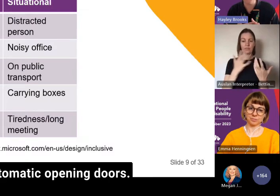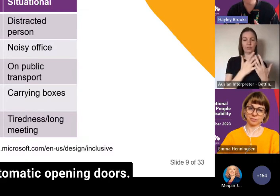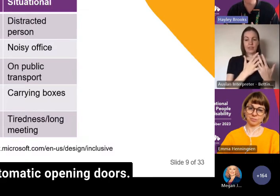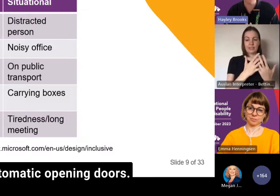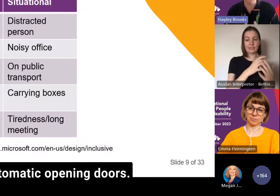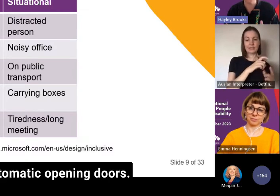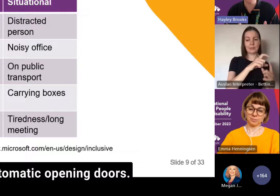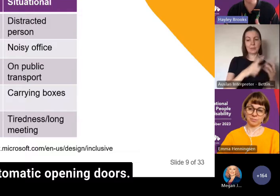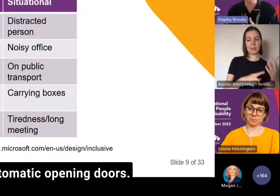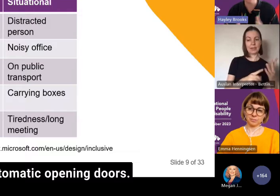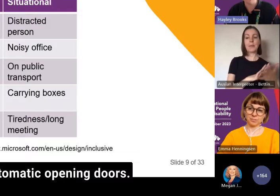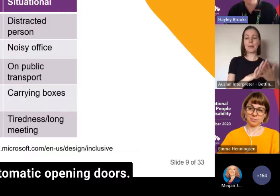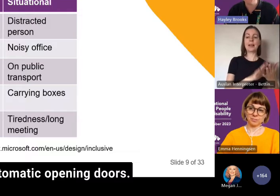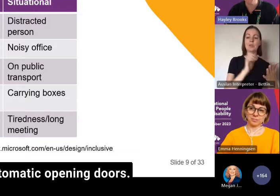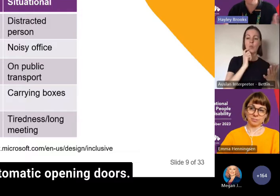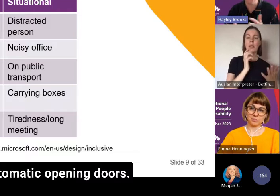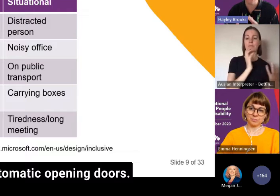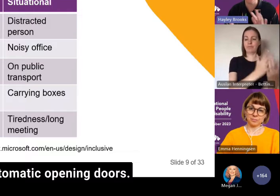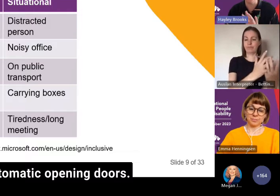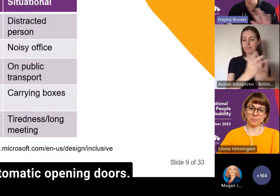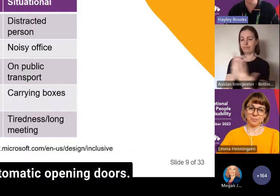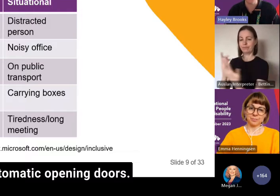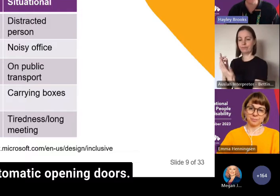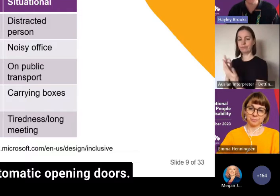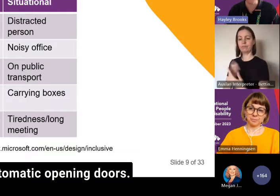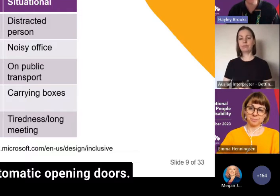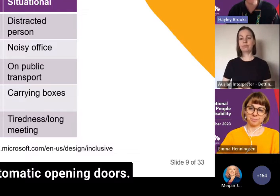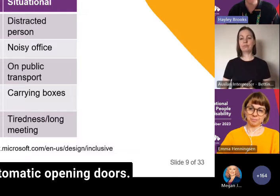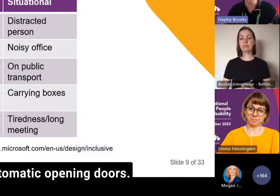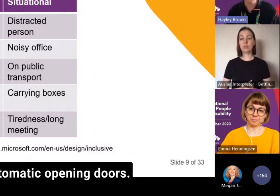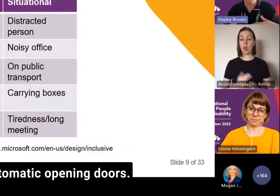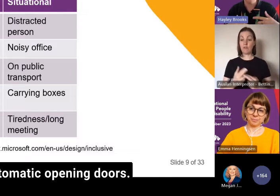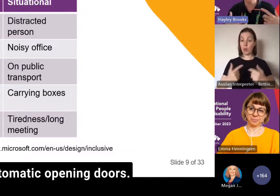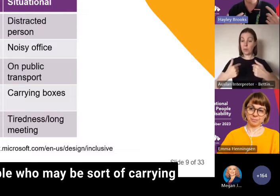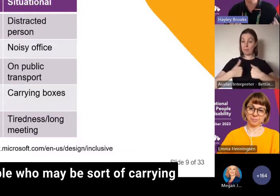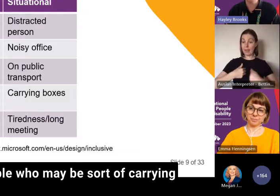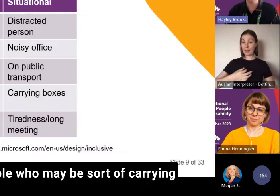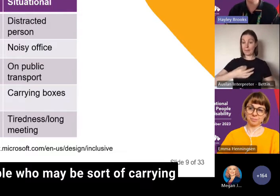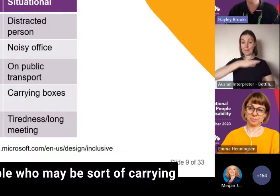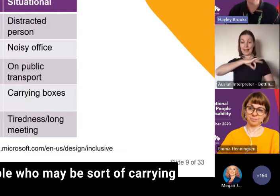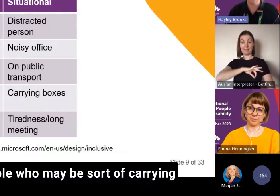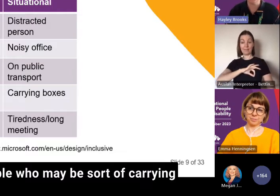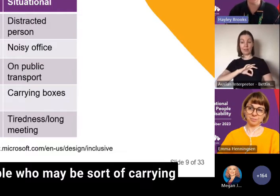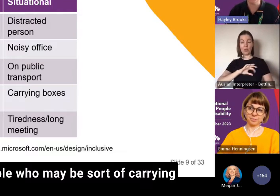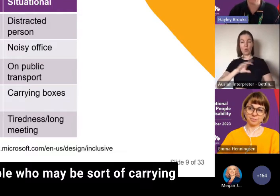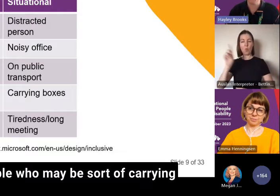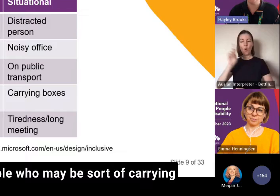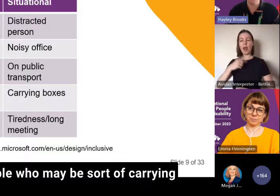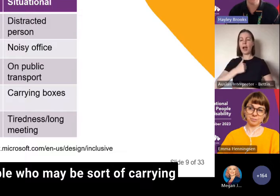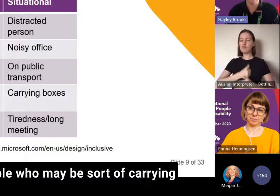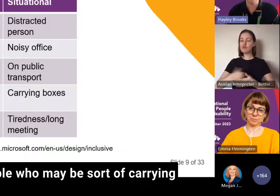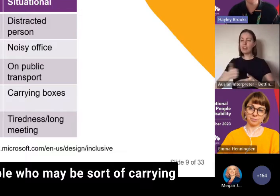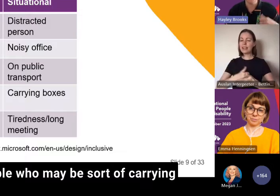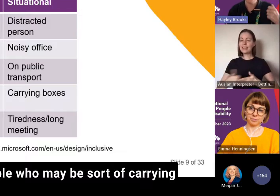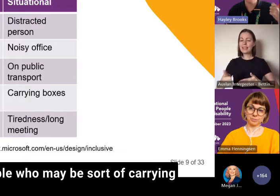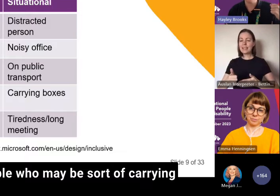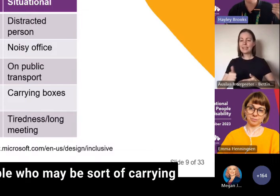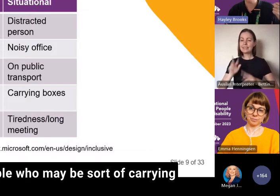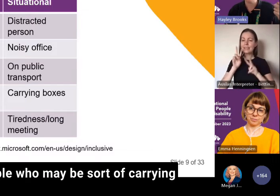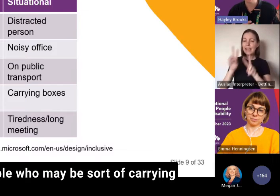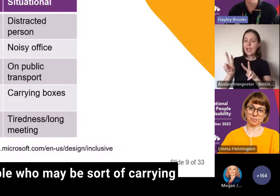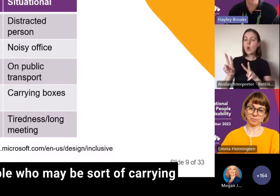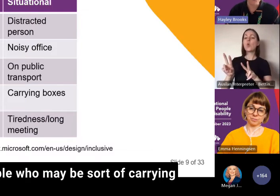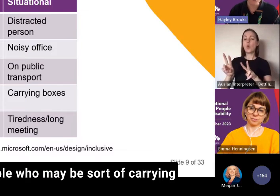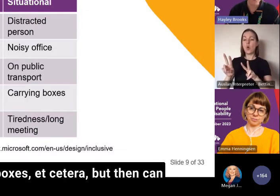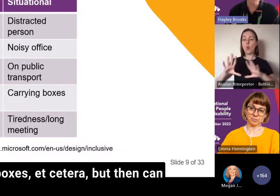always benefits is automatic opening doors. They can benefit people who may